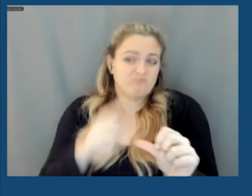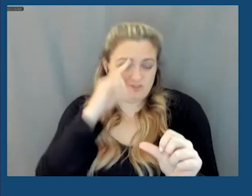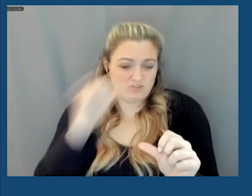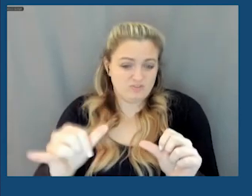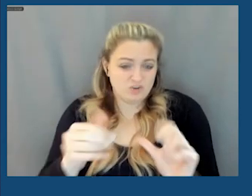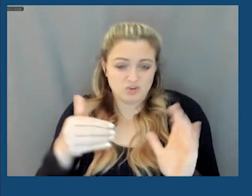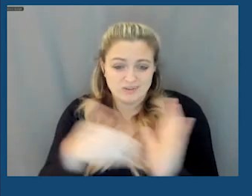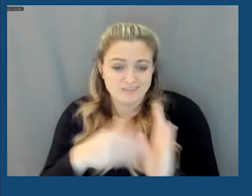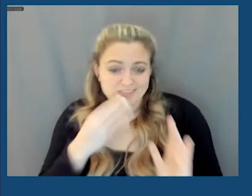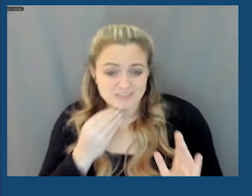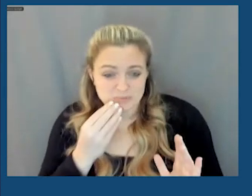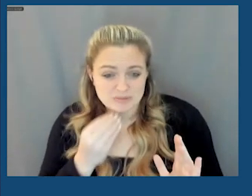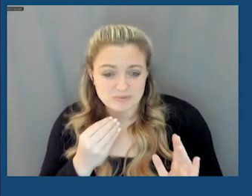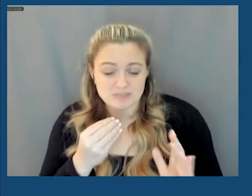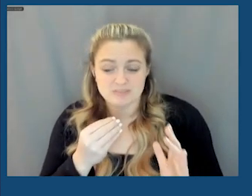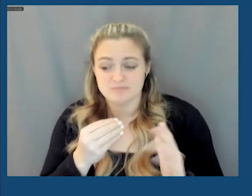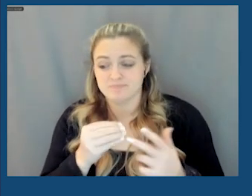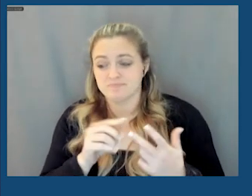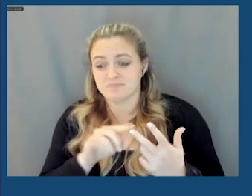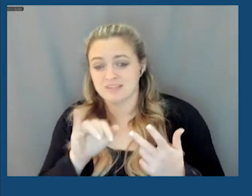Anti-Semitism, Islamophobia.